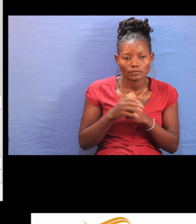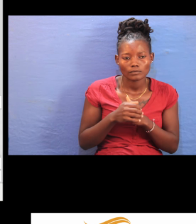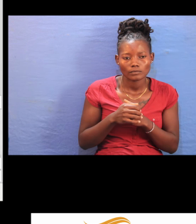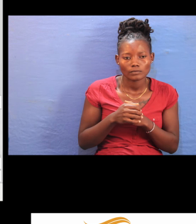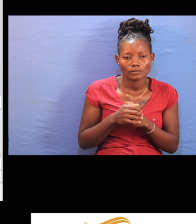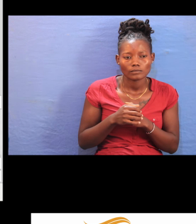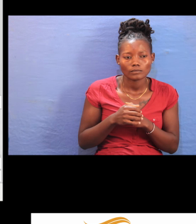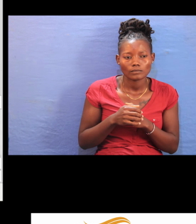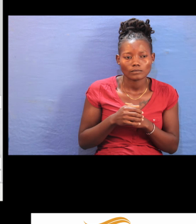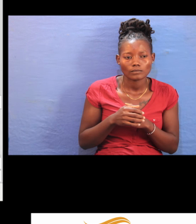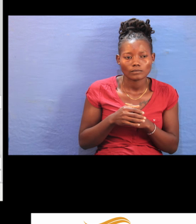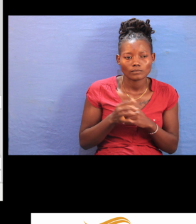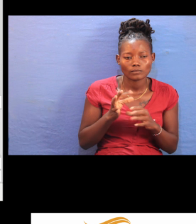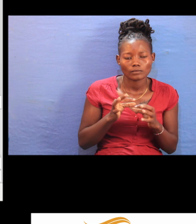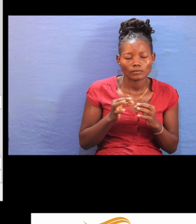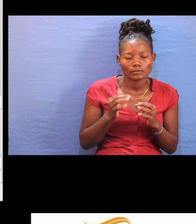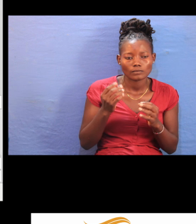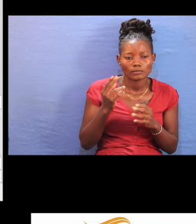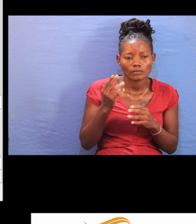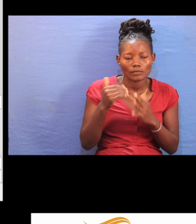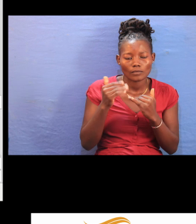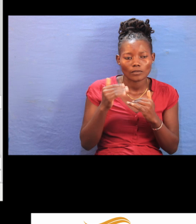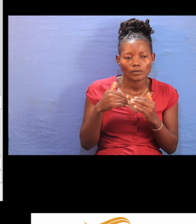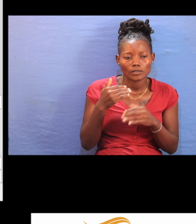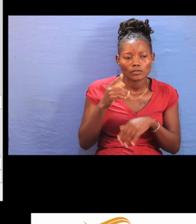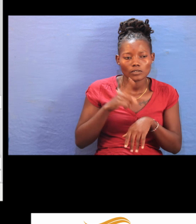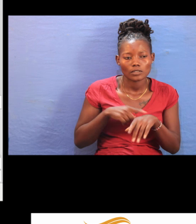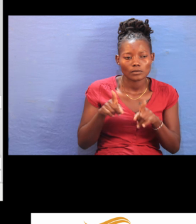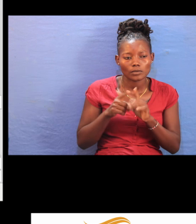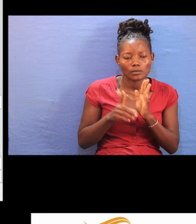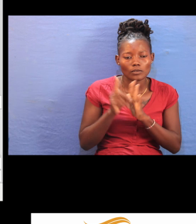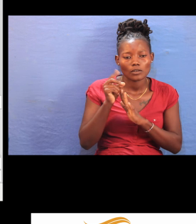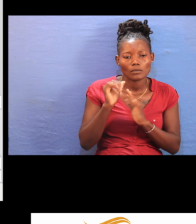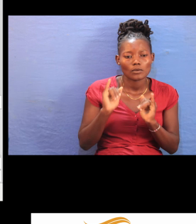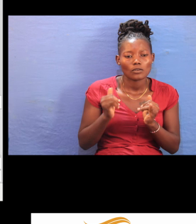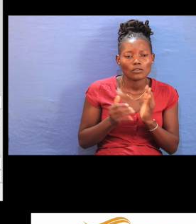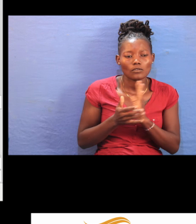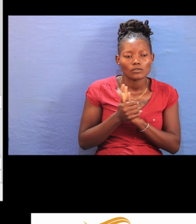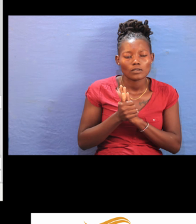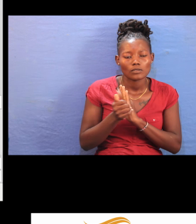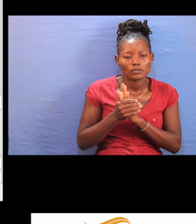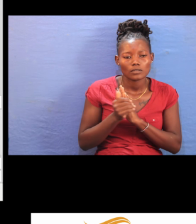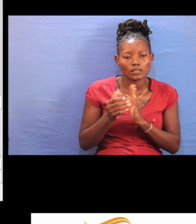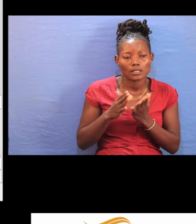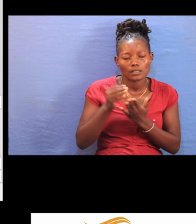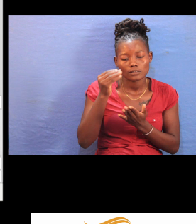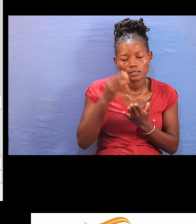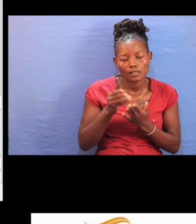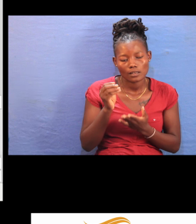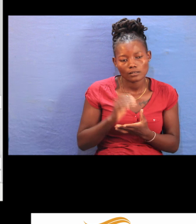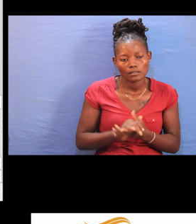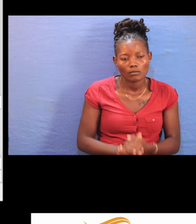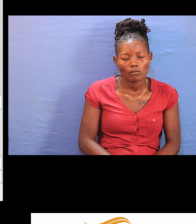prolong the performer's persistence, and development of new learning strategies.